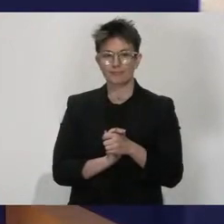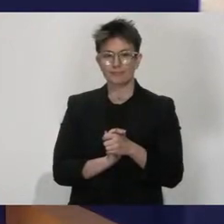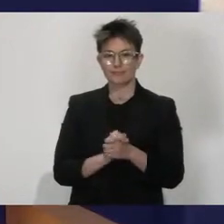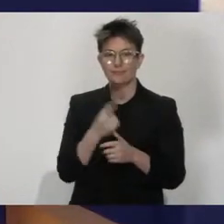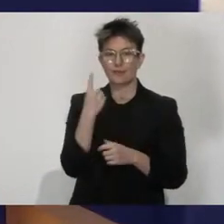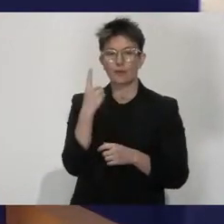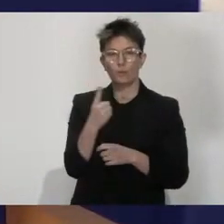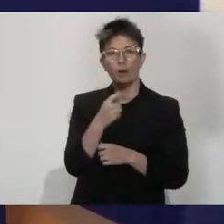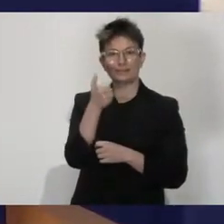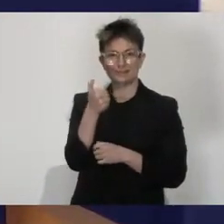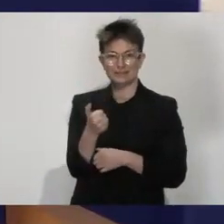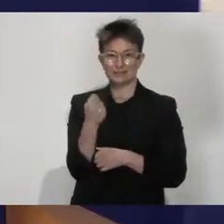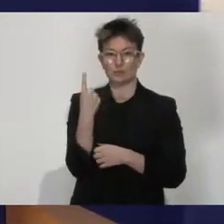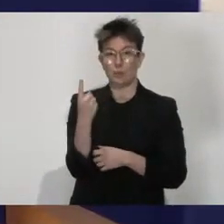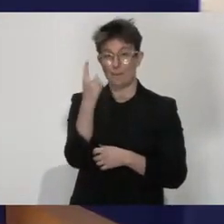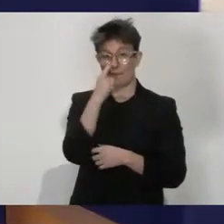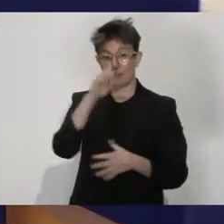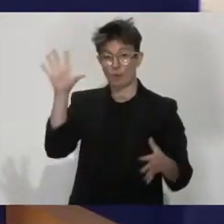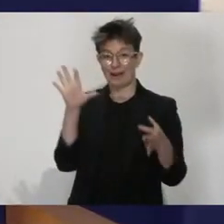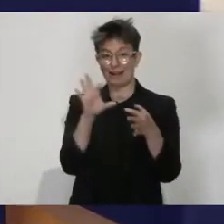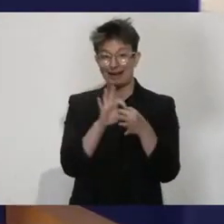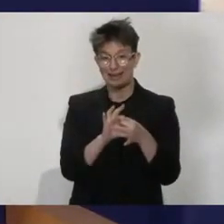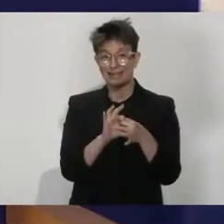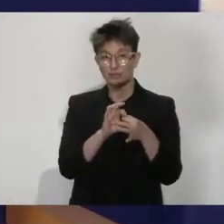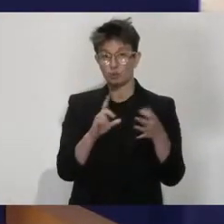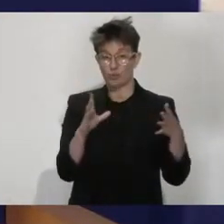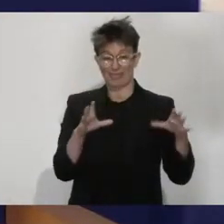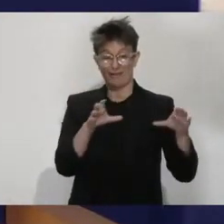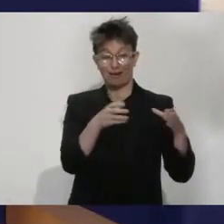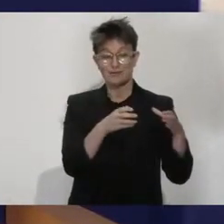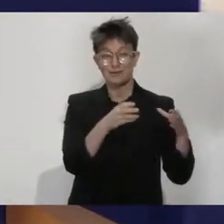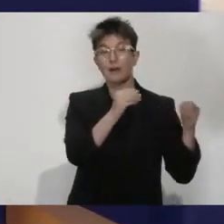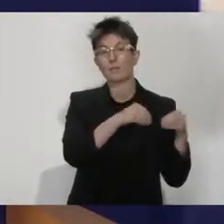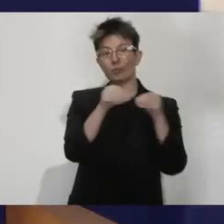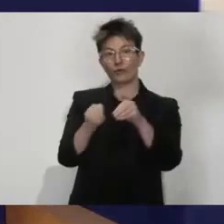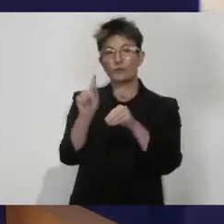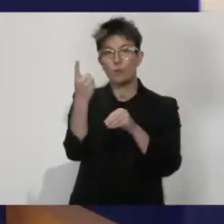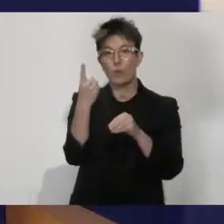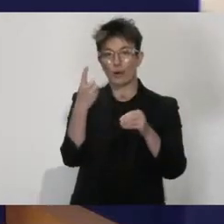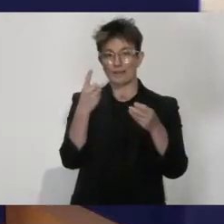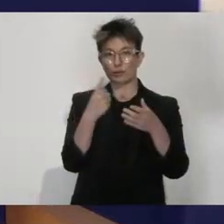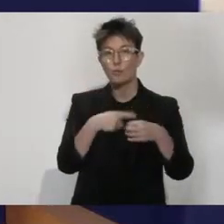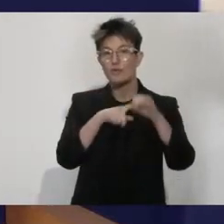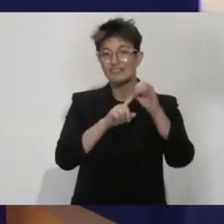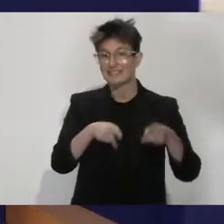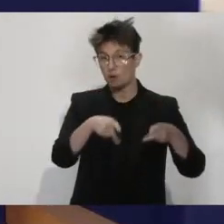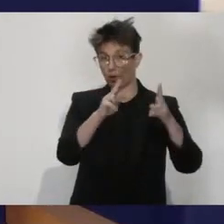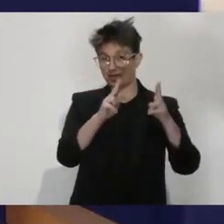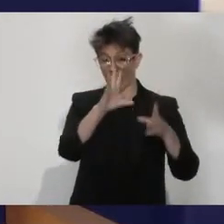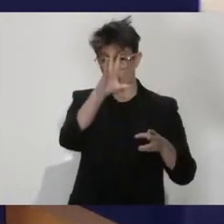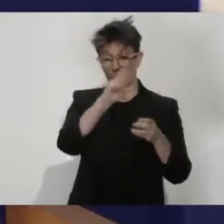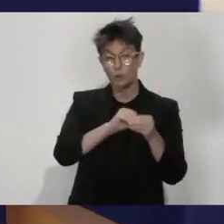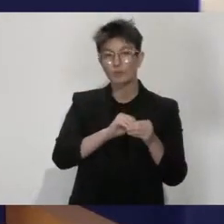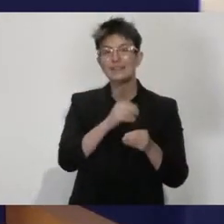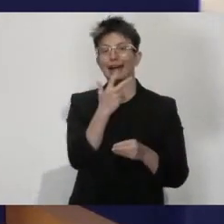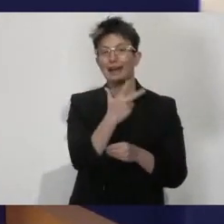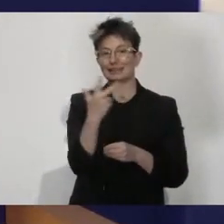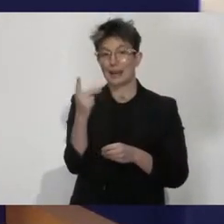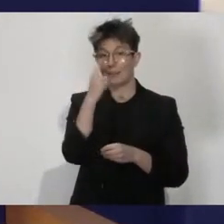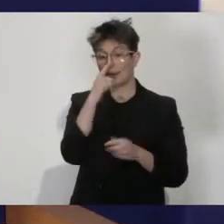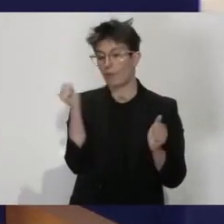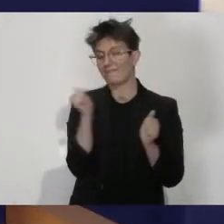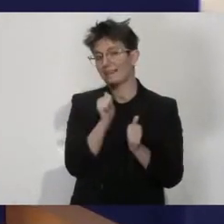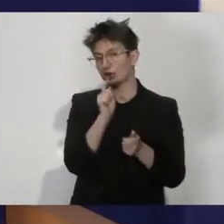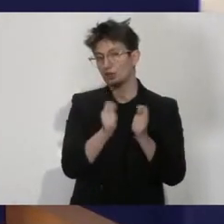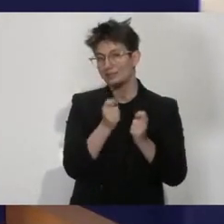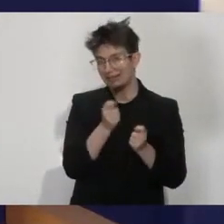been transferred to the Auckland quarantine facility. This includes 88 people who have tested positive for